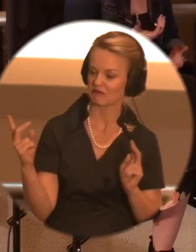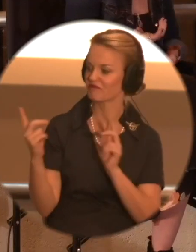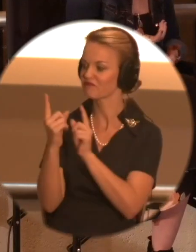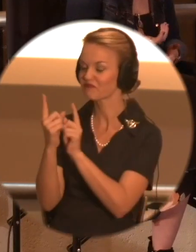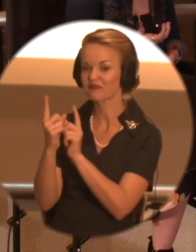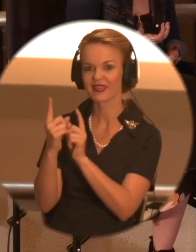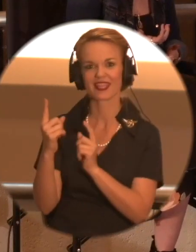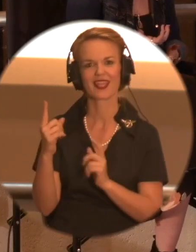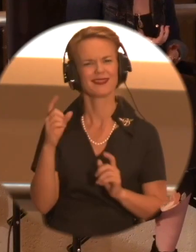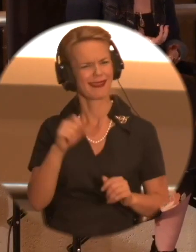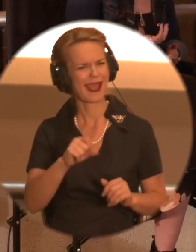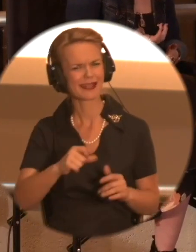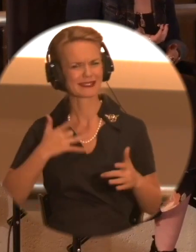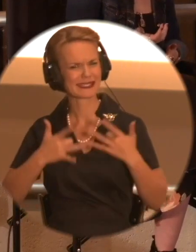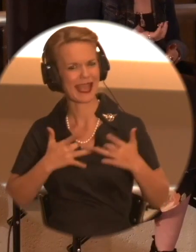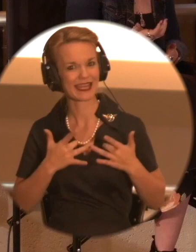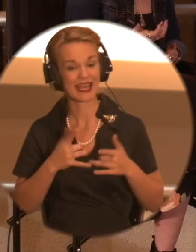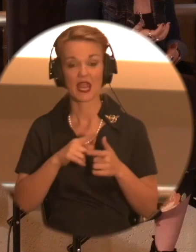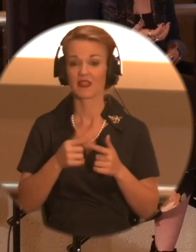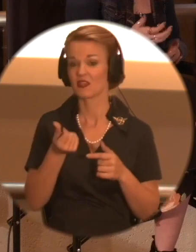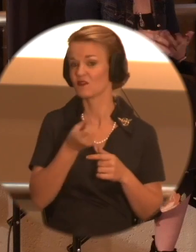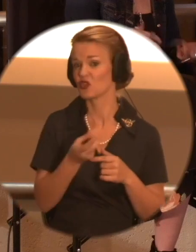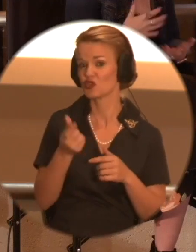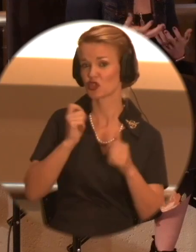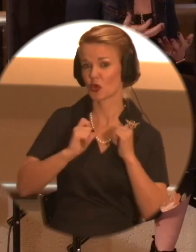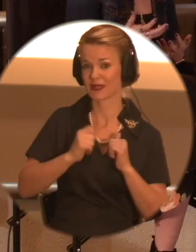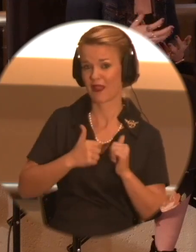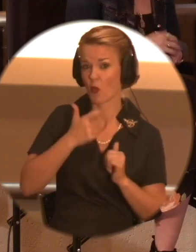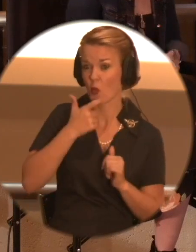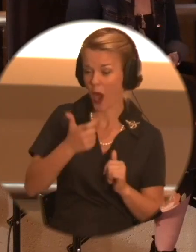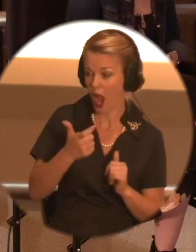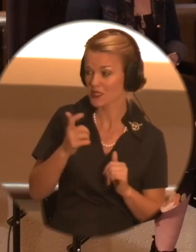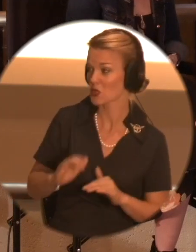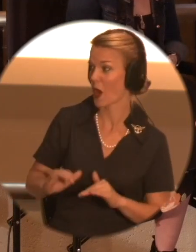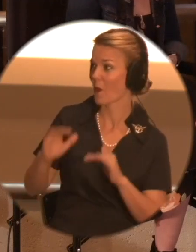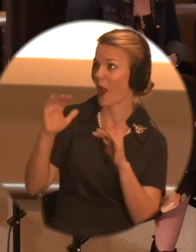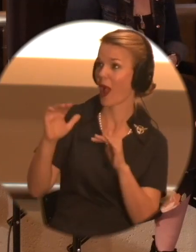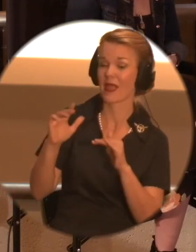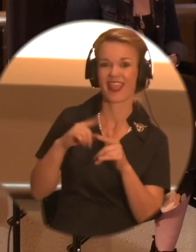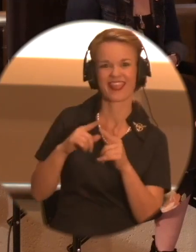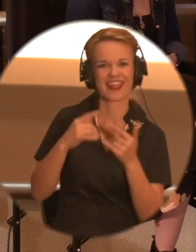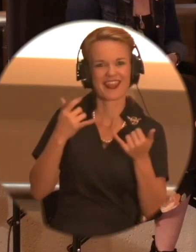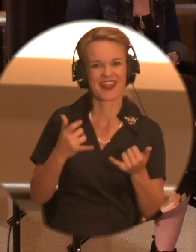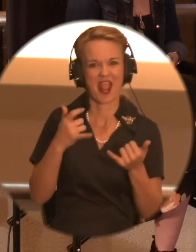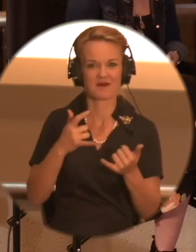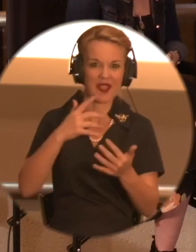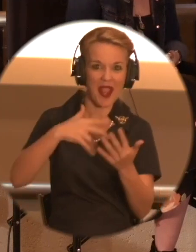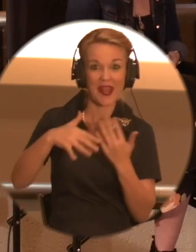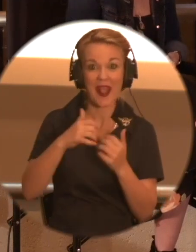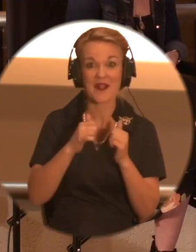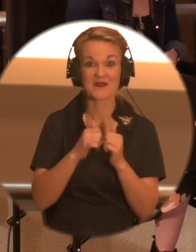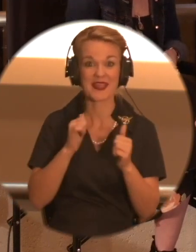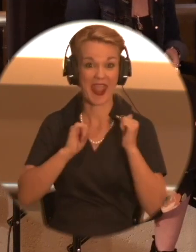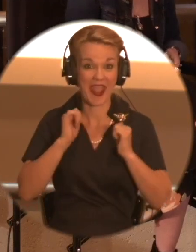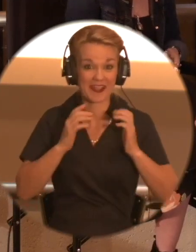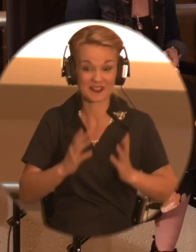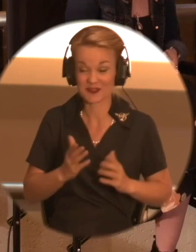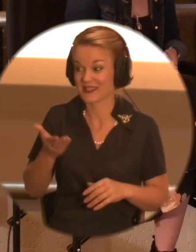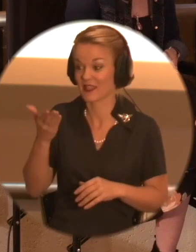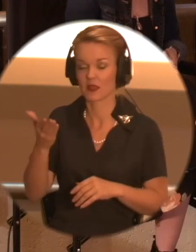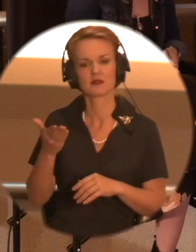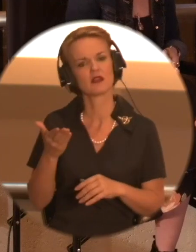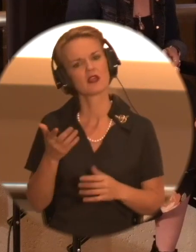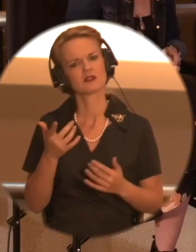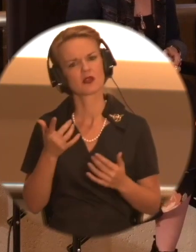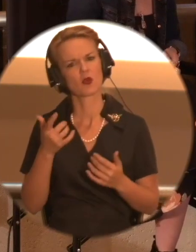And shows that I've watched and grew up on, and now I'm getting to hang out with these actors on these panels, so it'll be really fun. What are some